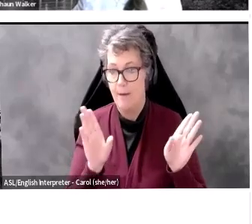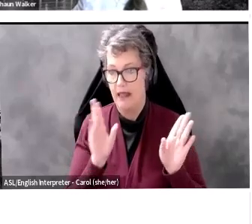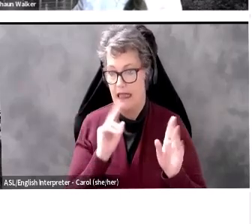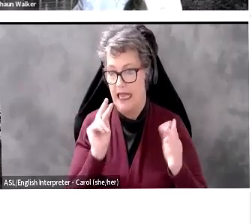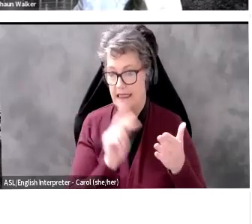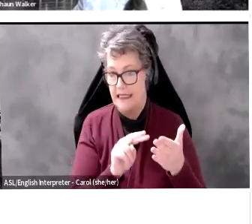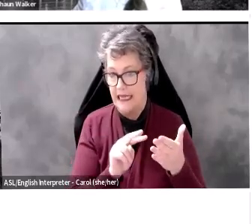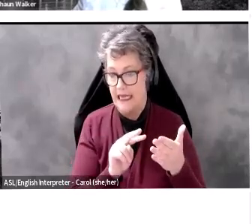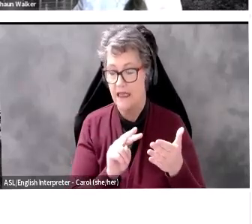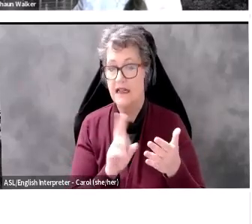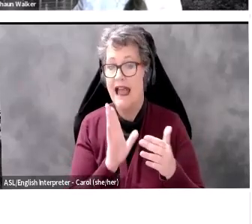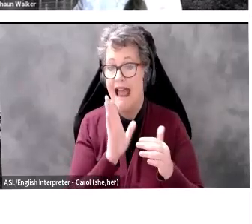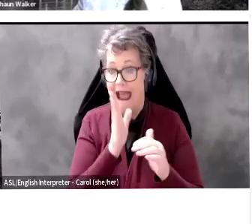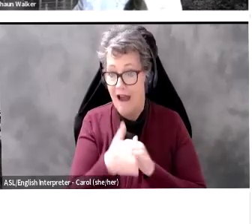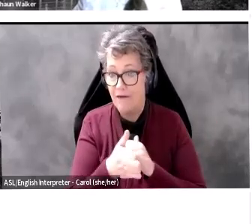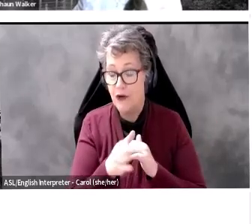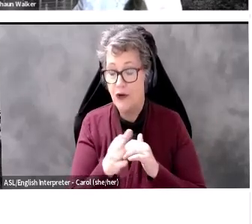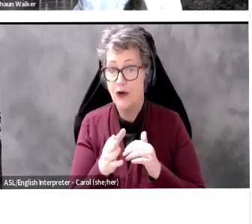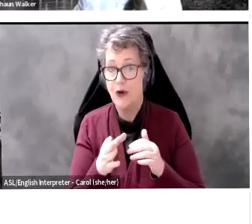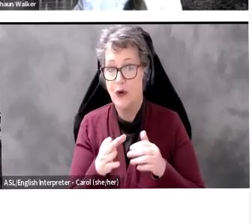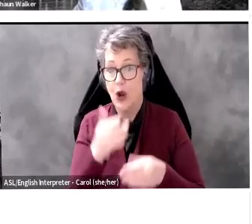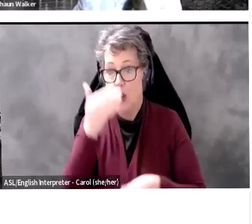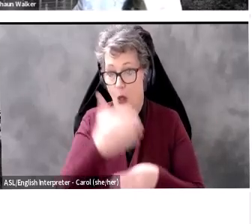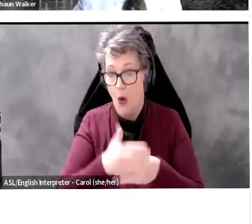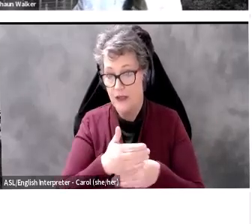the close of the amendment window.